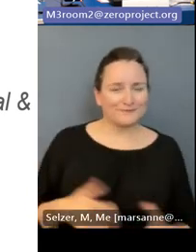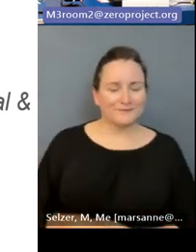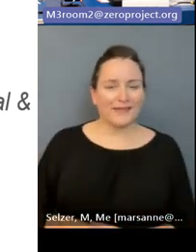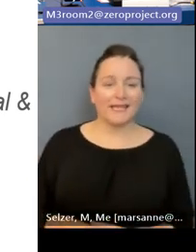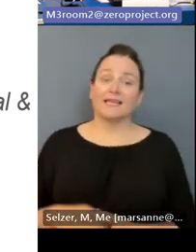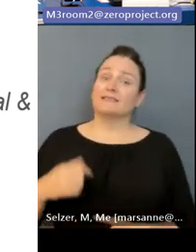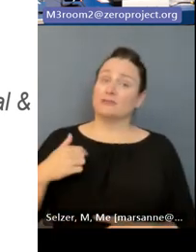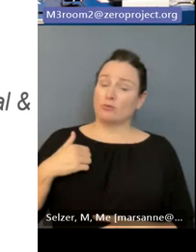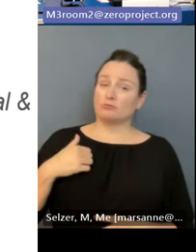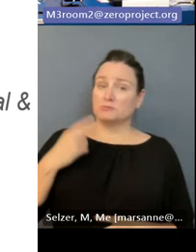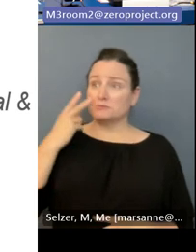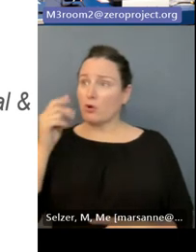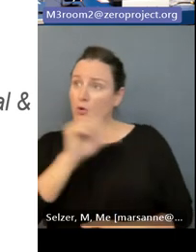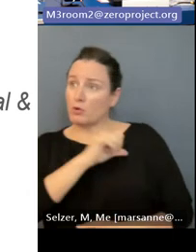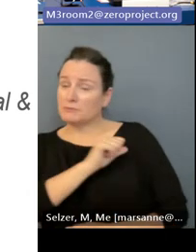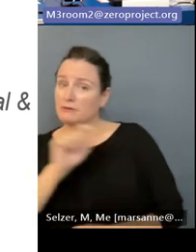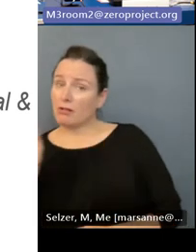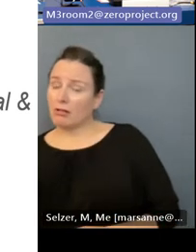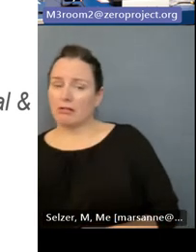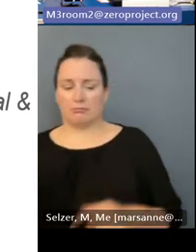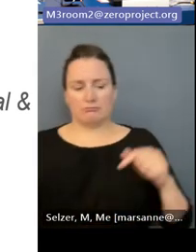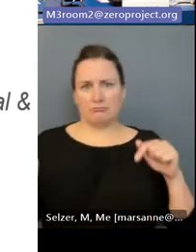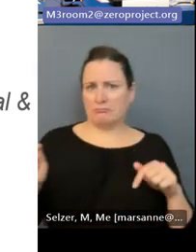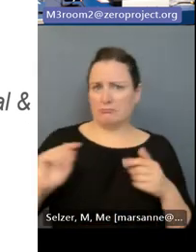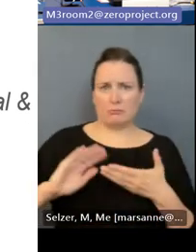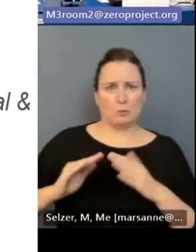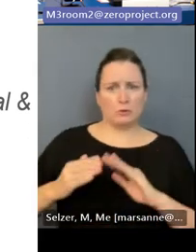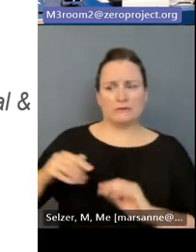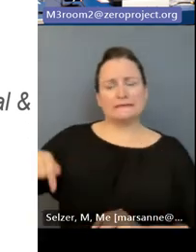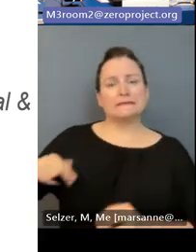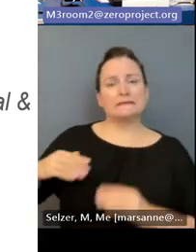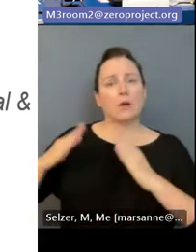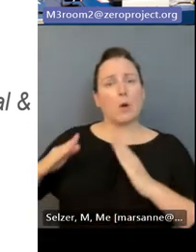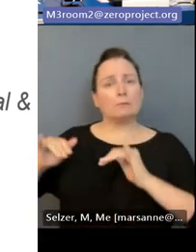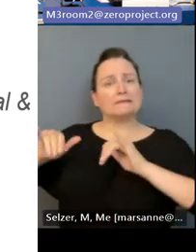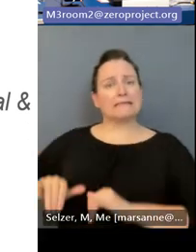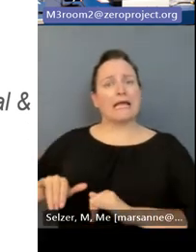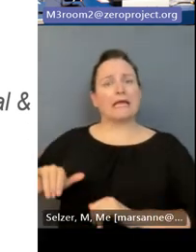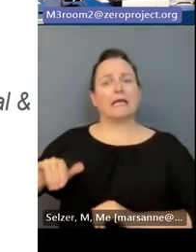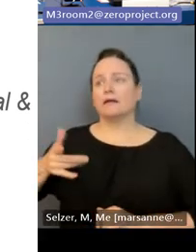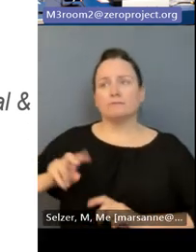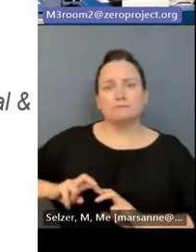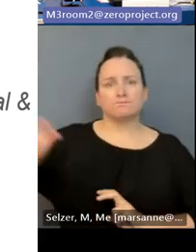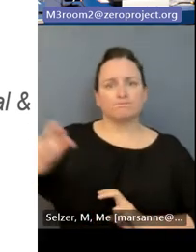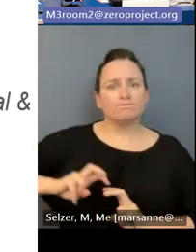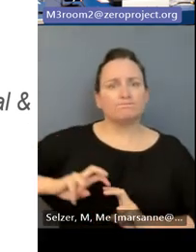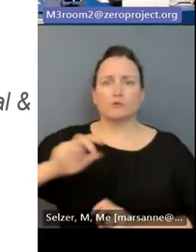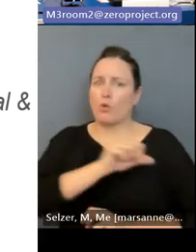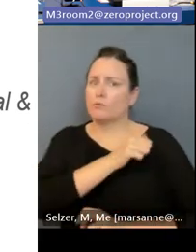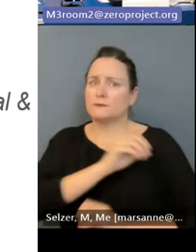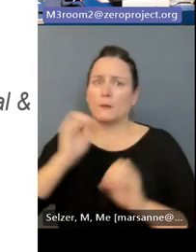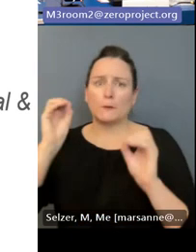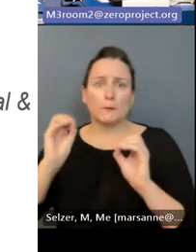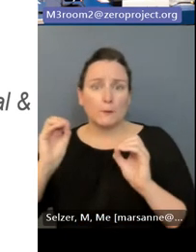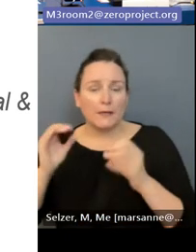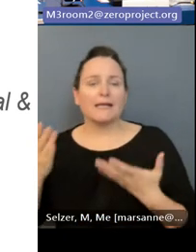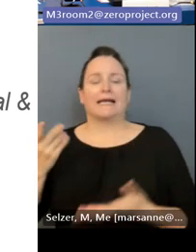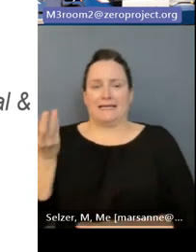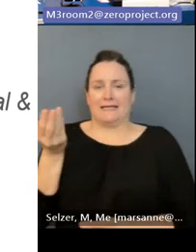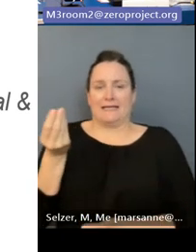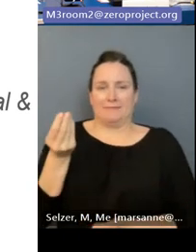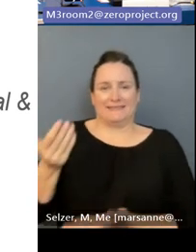economical. Because parents are not traveling, they're saving their time and money in traveling. and we are definitely convenient. For the working